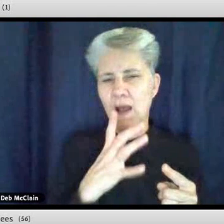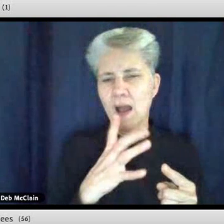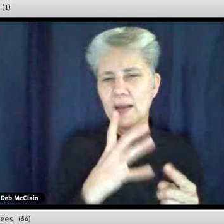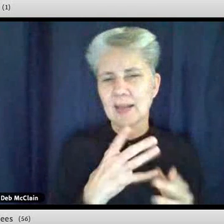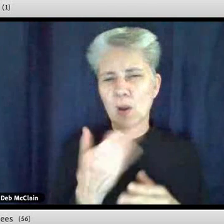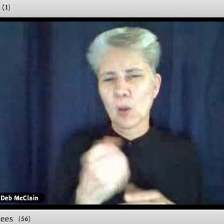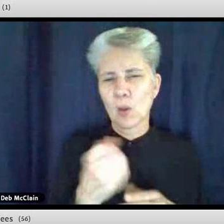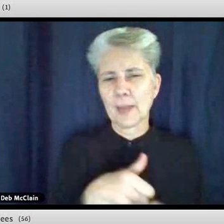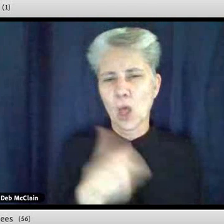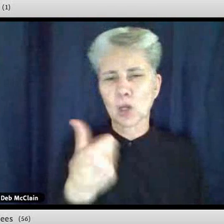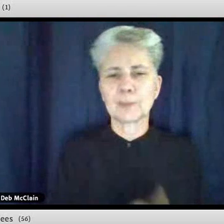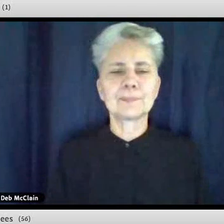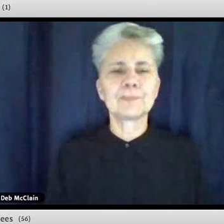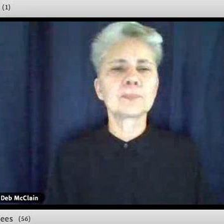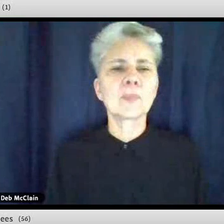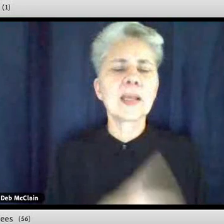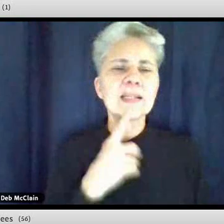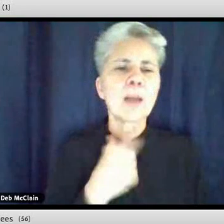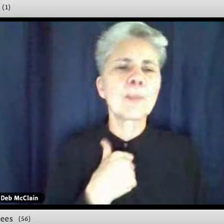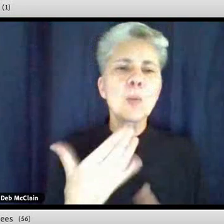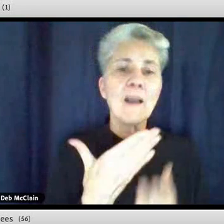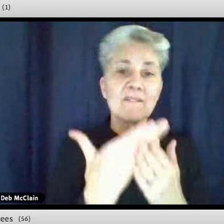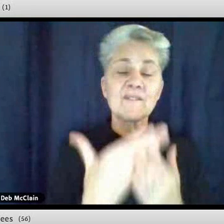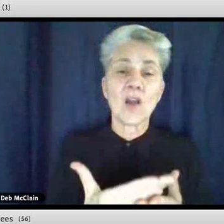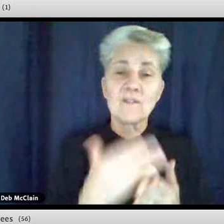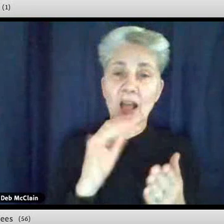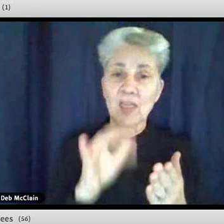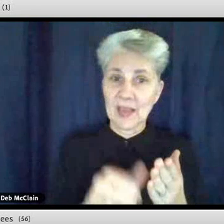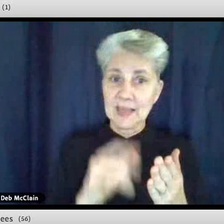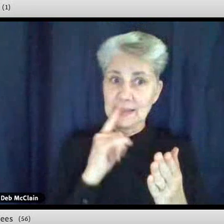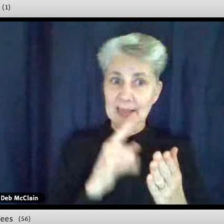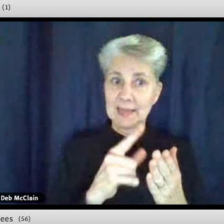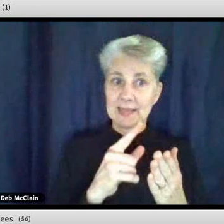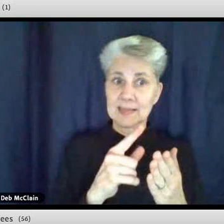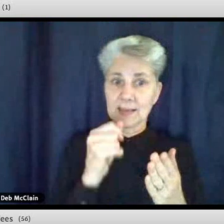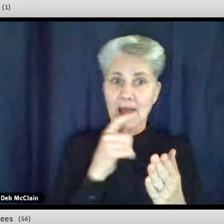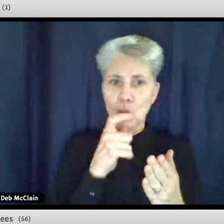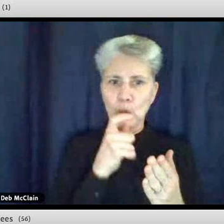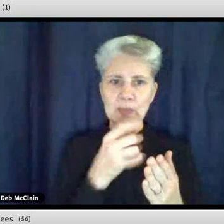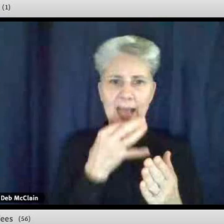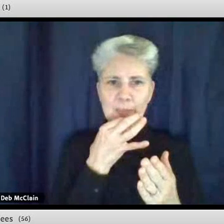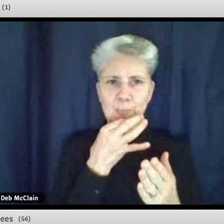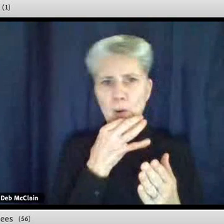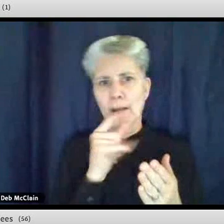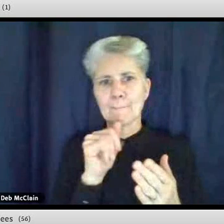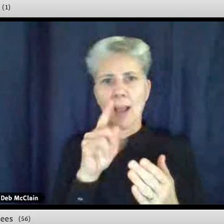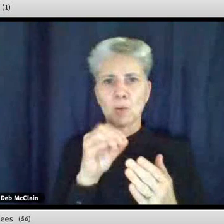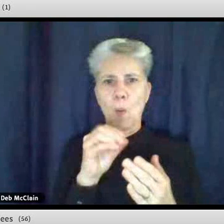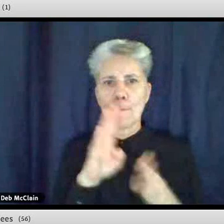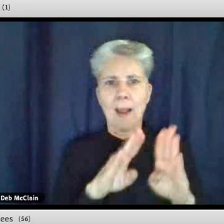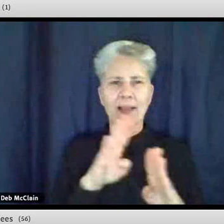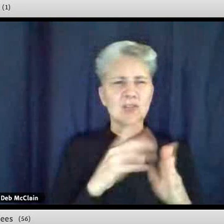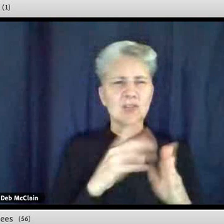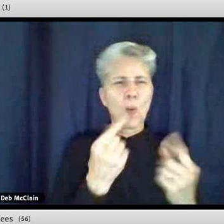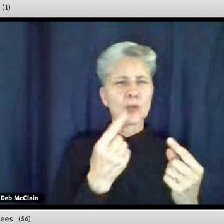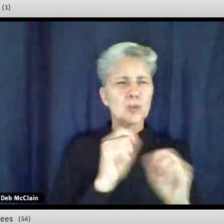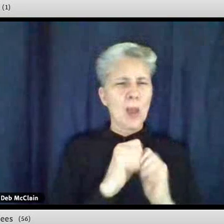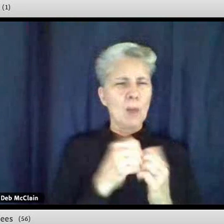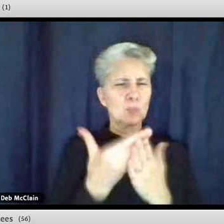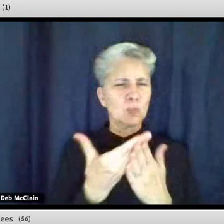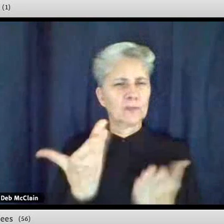information, and how to provide services. But I understand if you guys need to go, it's running a little bit longer. But tell me how you might verify if this is